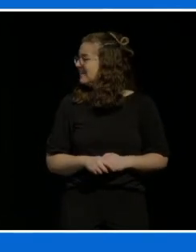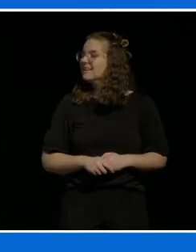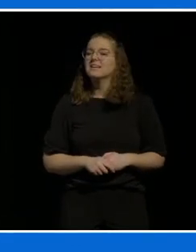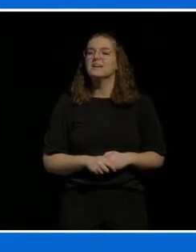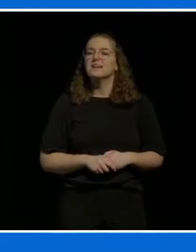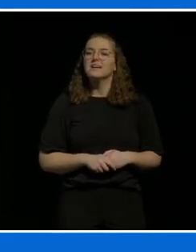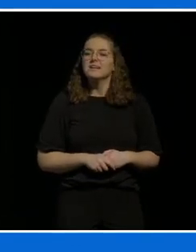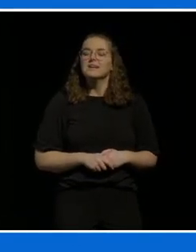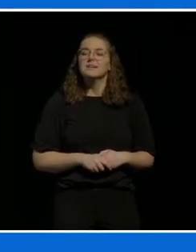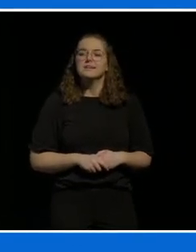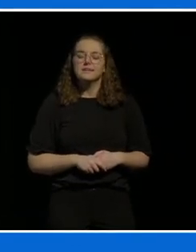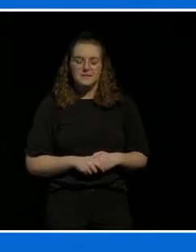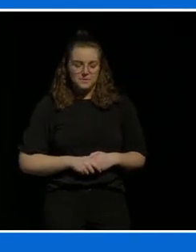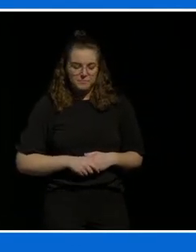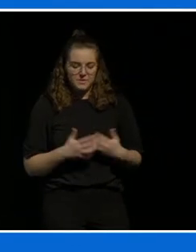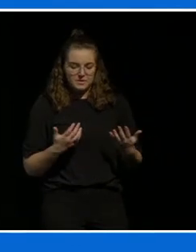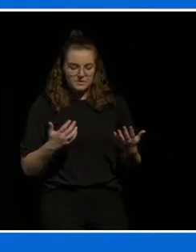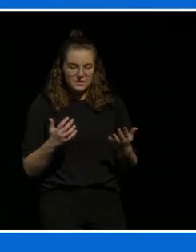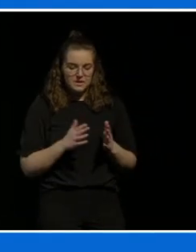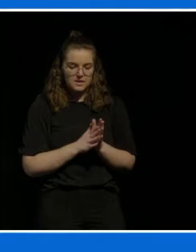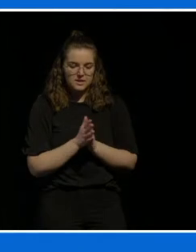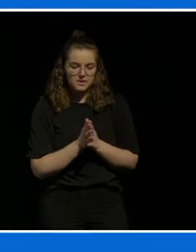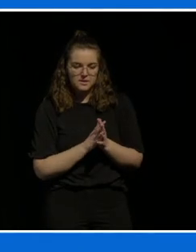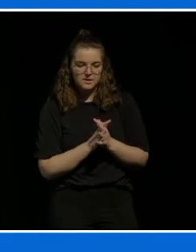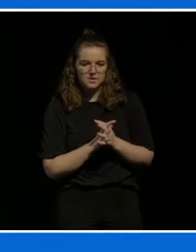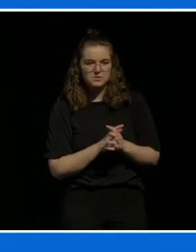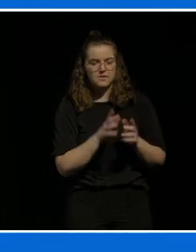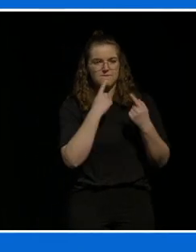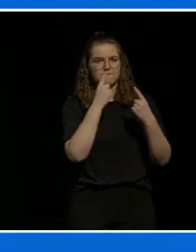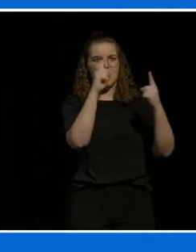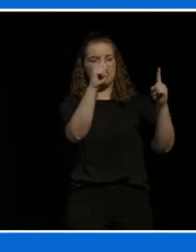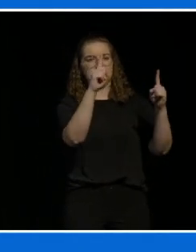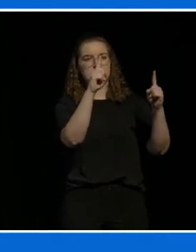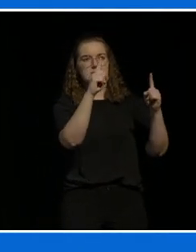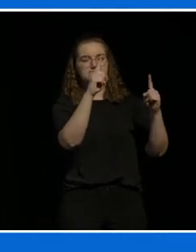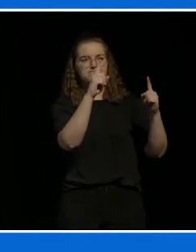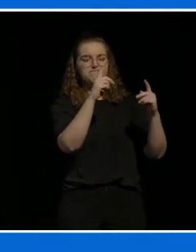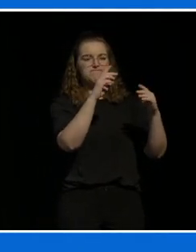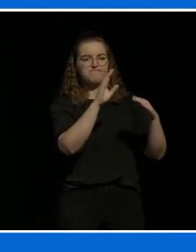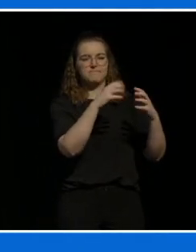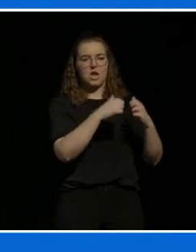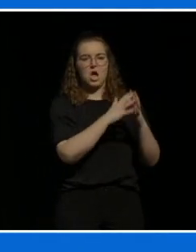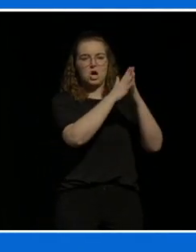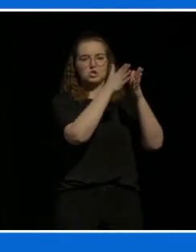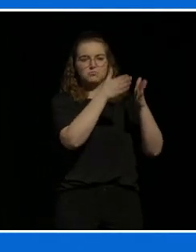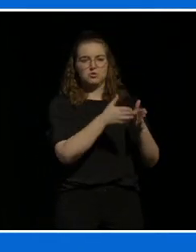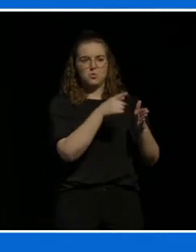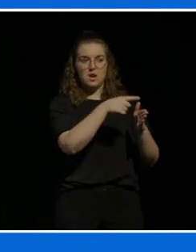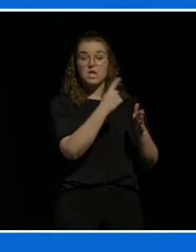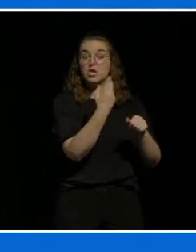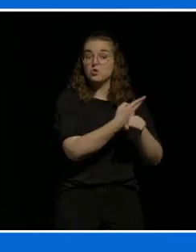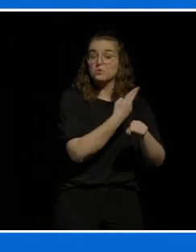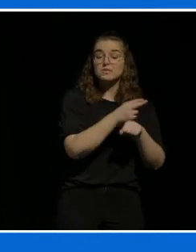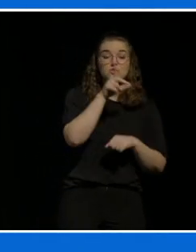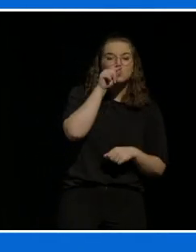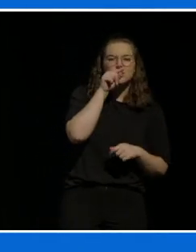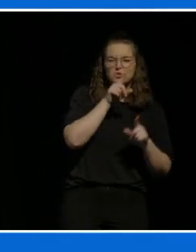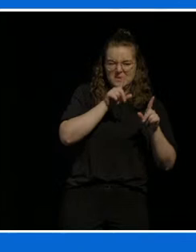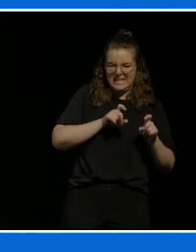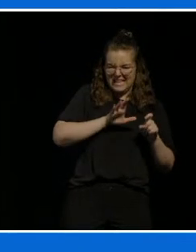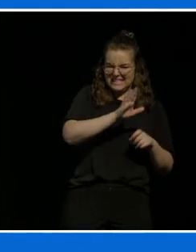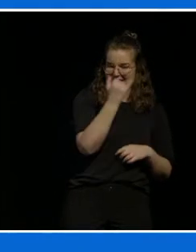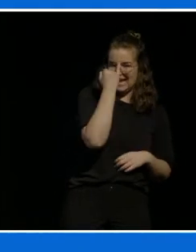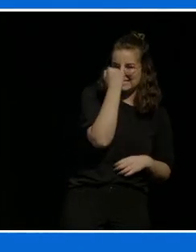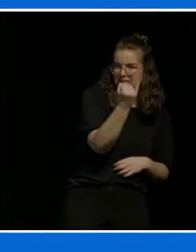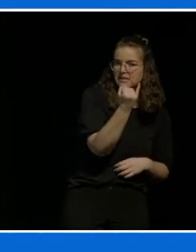There's a really kind of famous entrepreneur, I forgot his name, but he uses his Twitter to test out his ideas of about his content.